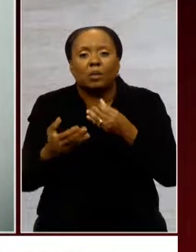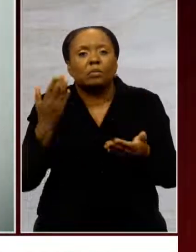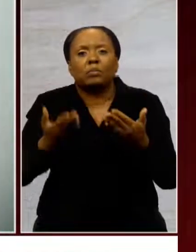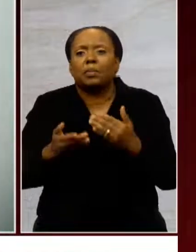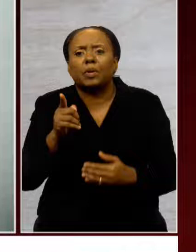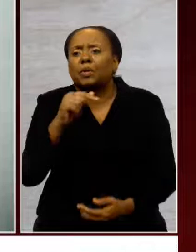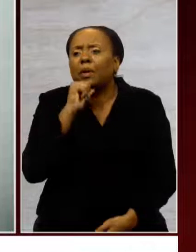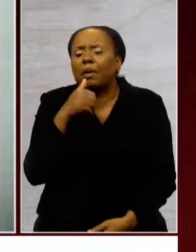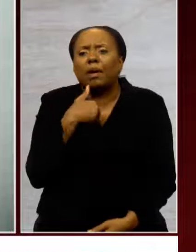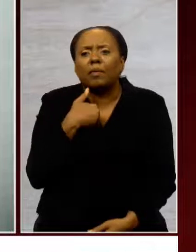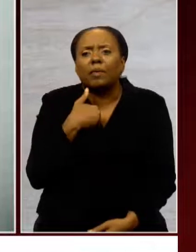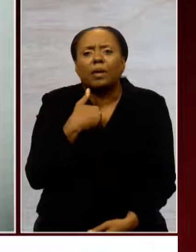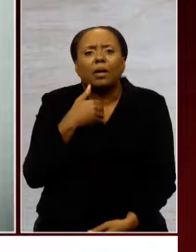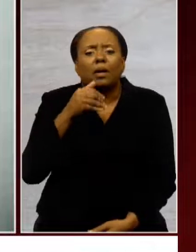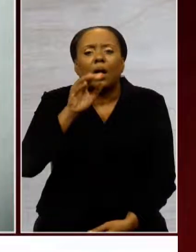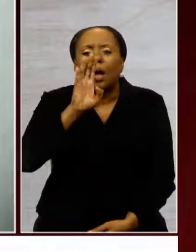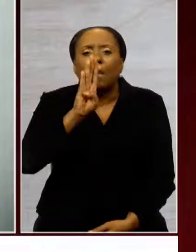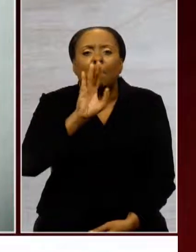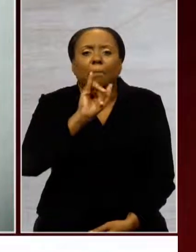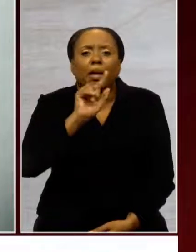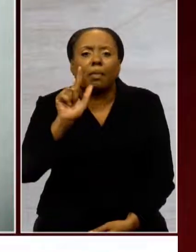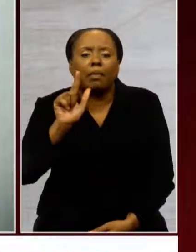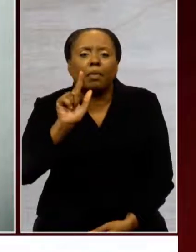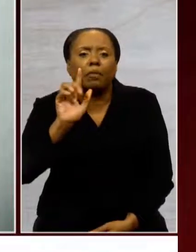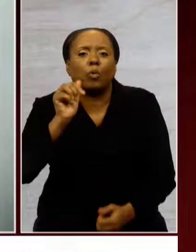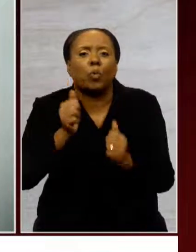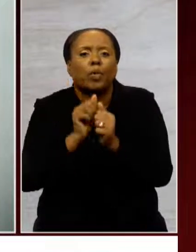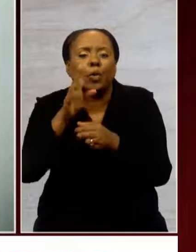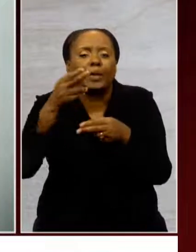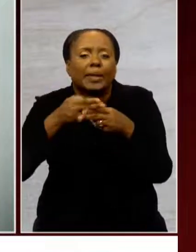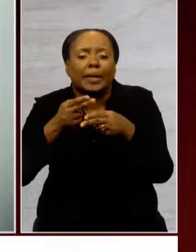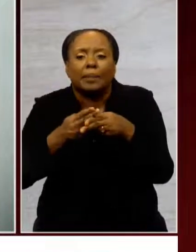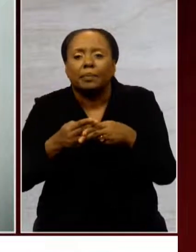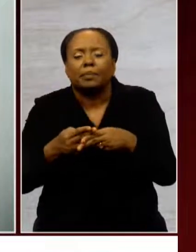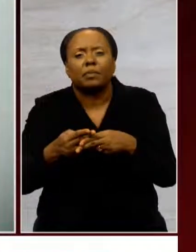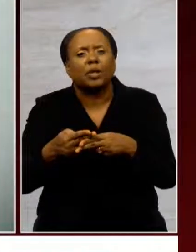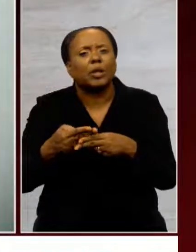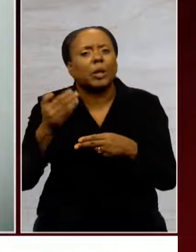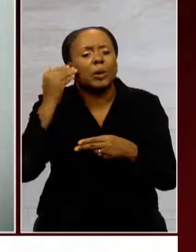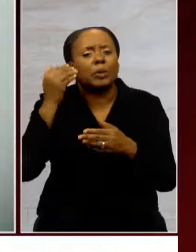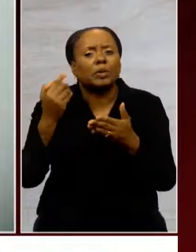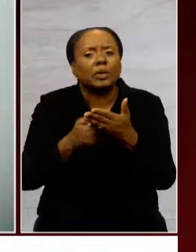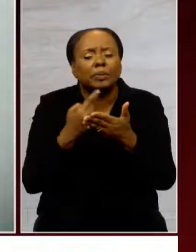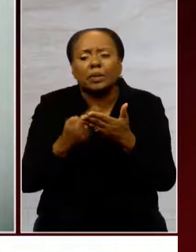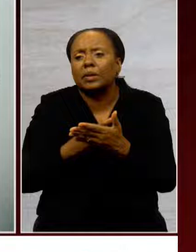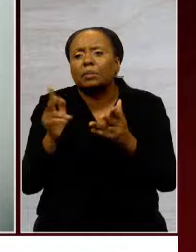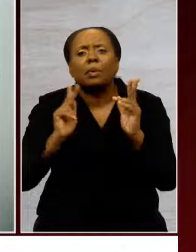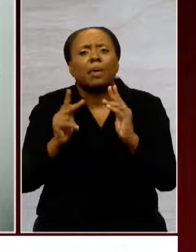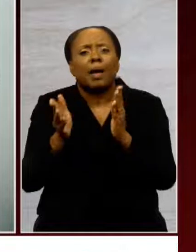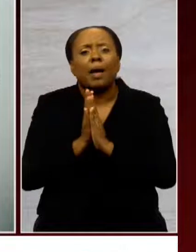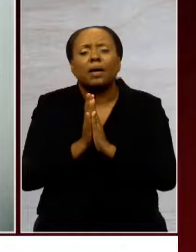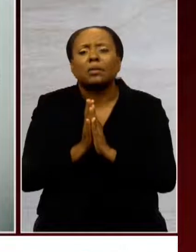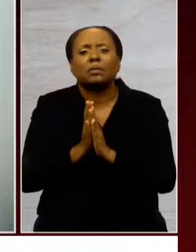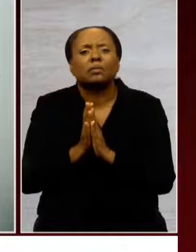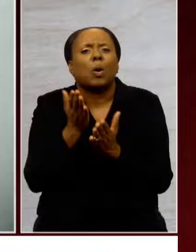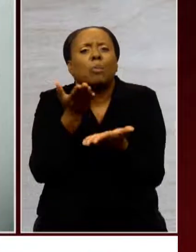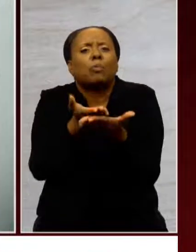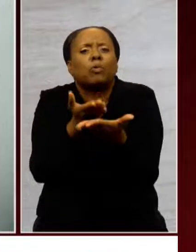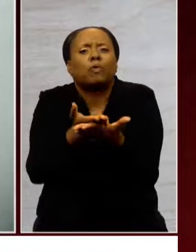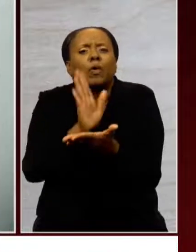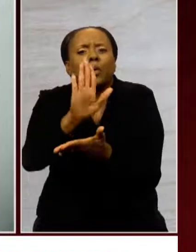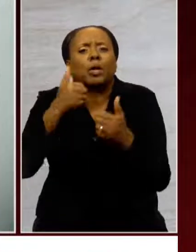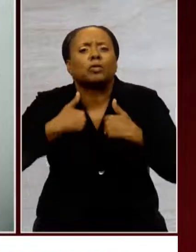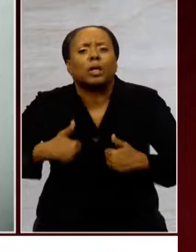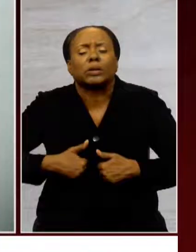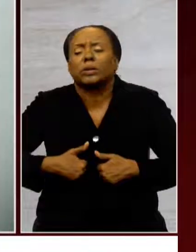name. So proof of address is sometimes the stopping point. You may be very well able to sign, but you don't have any proof of address. You